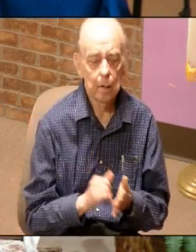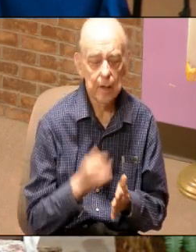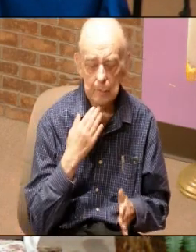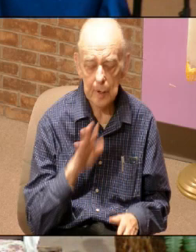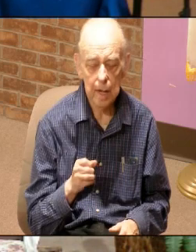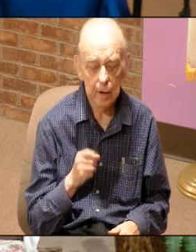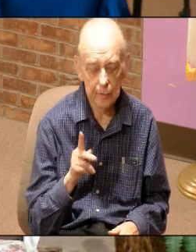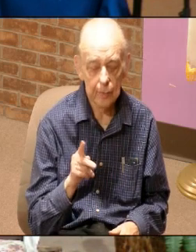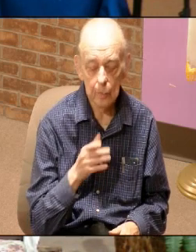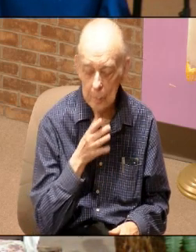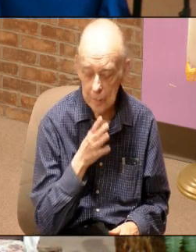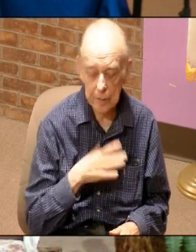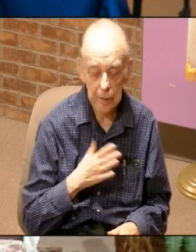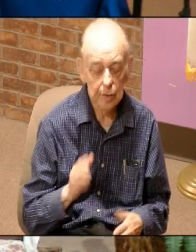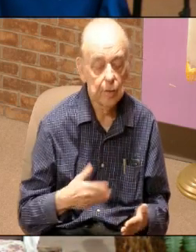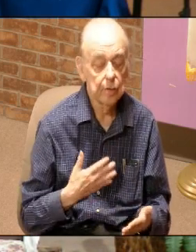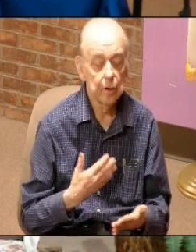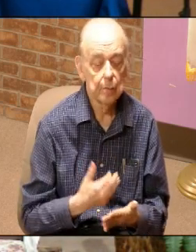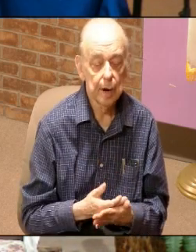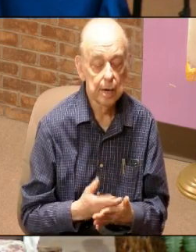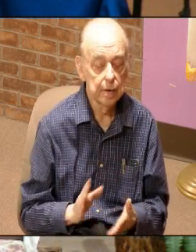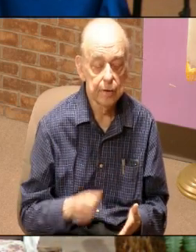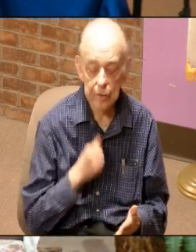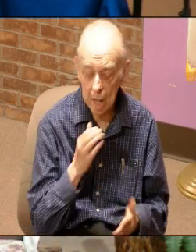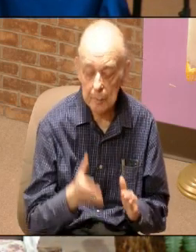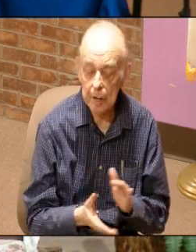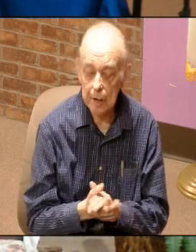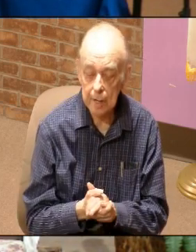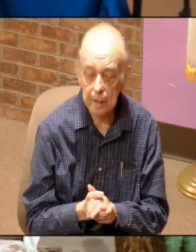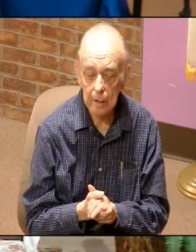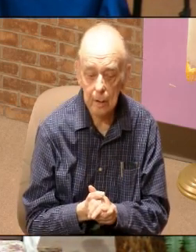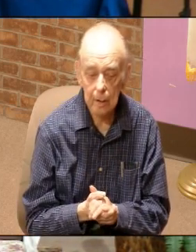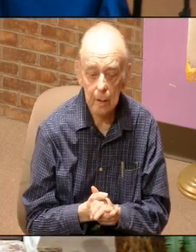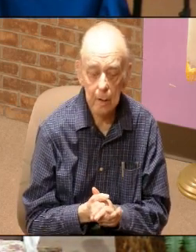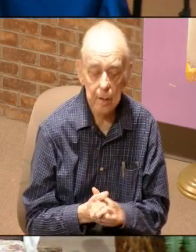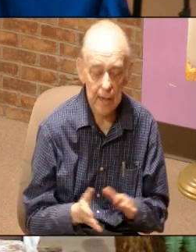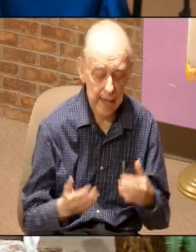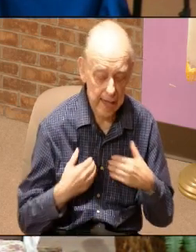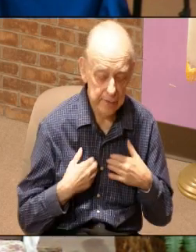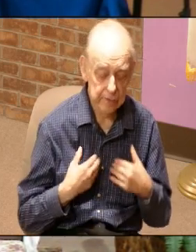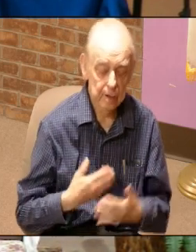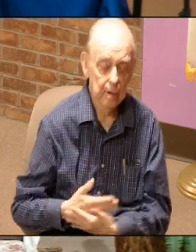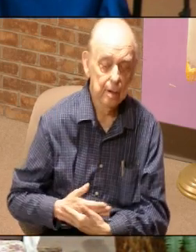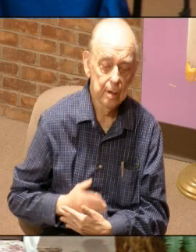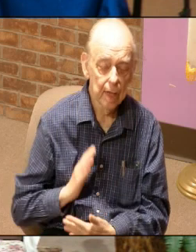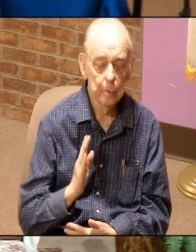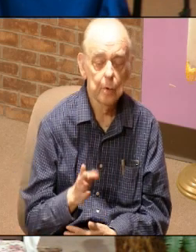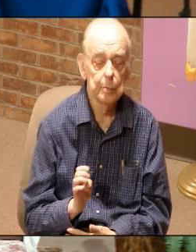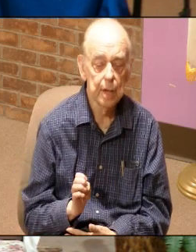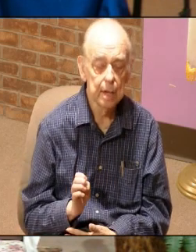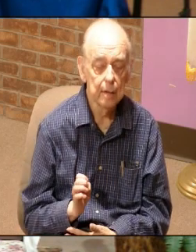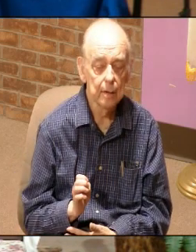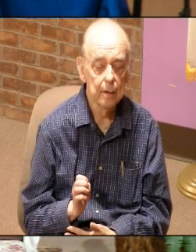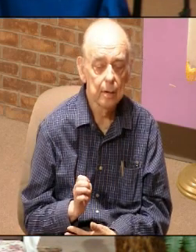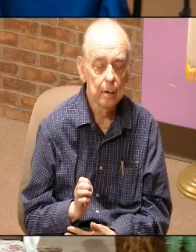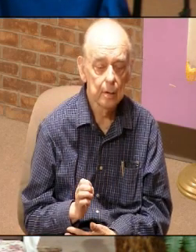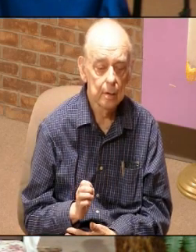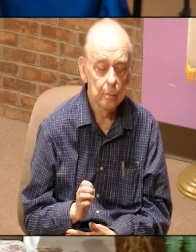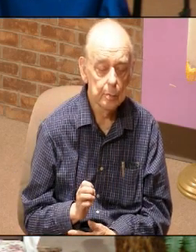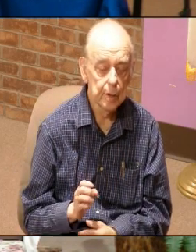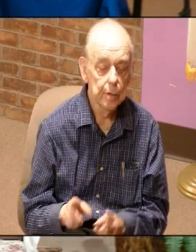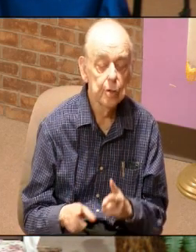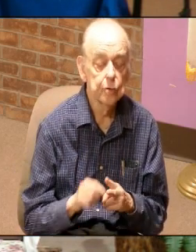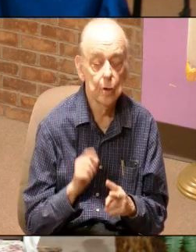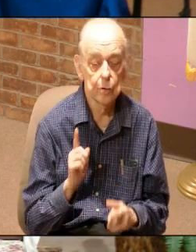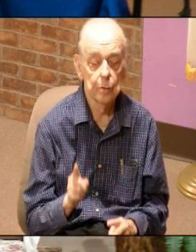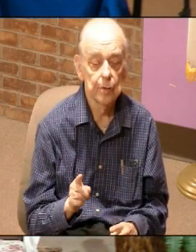of her because she's pregnant and she's not married. But yes, she's bearing a child that's going to be the Messiah,